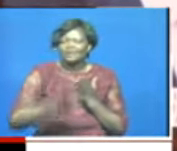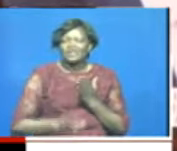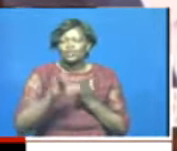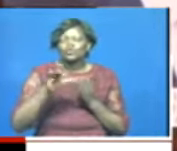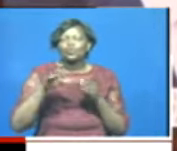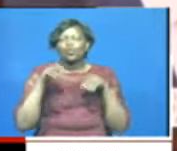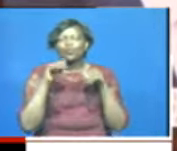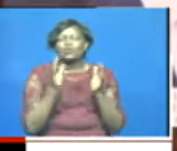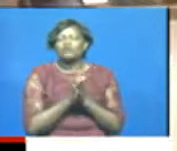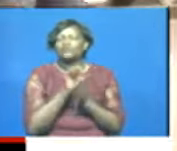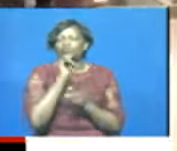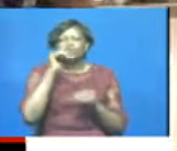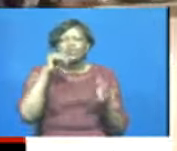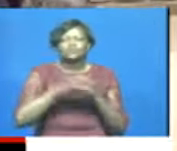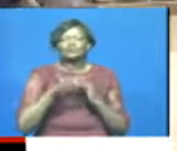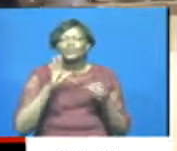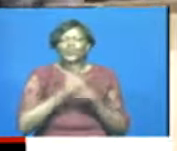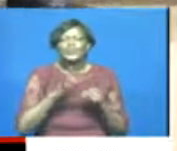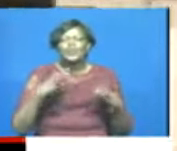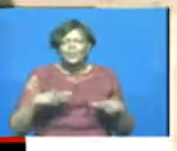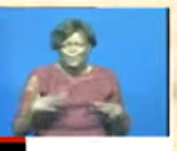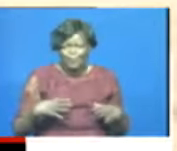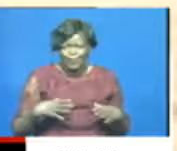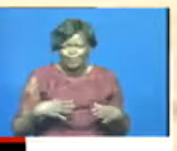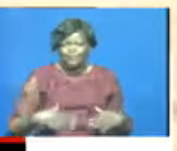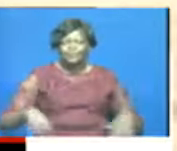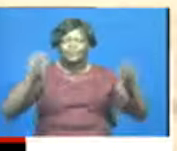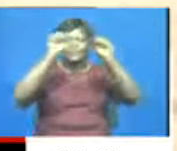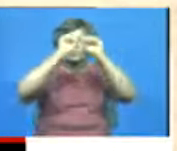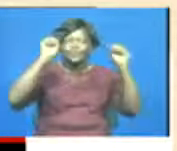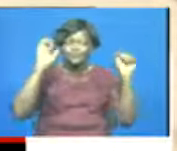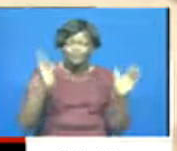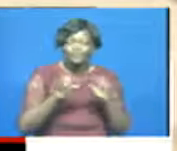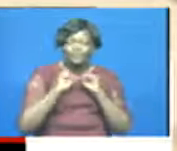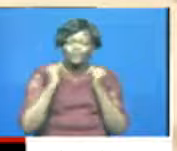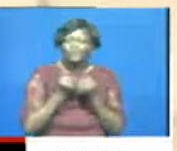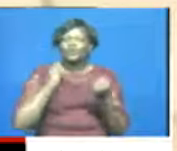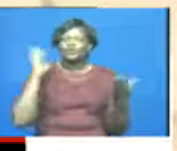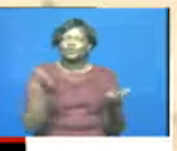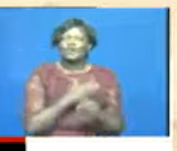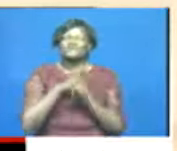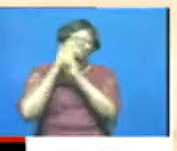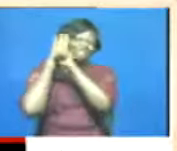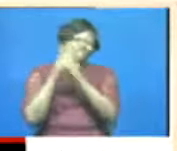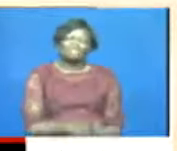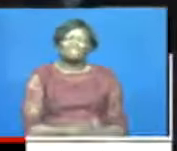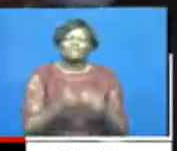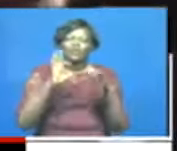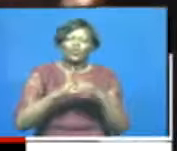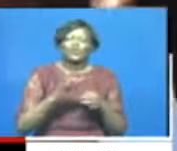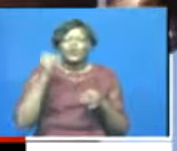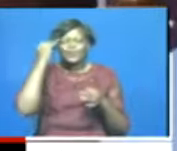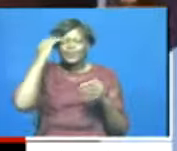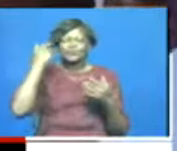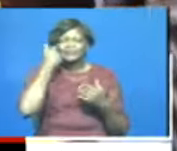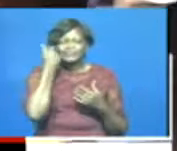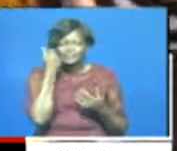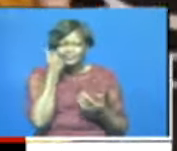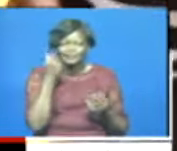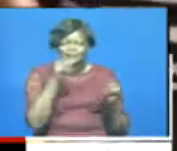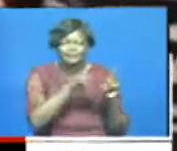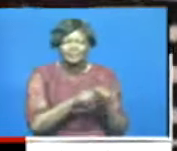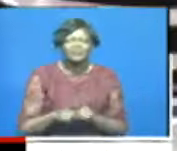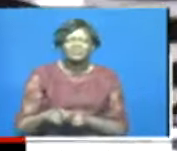inaccessible to the majority of our citizens. The president urged the society to fight stigma associated with mental illnesses, even as